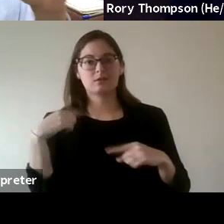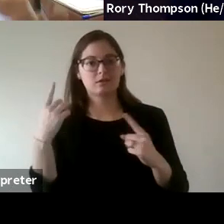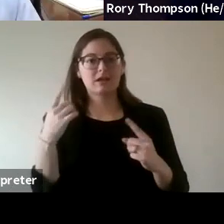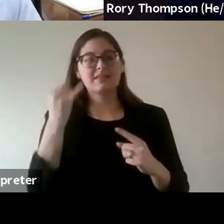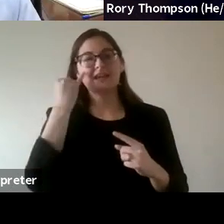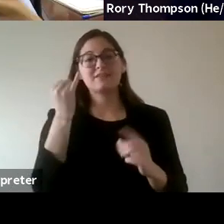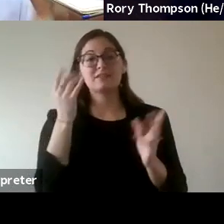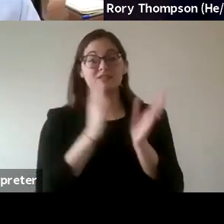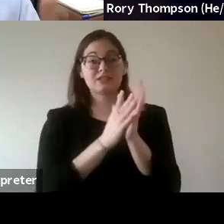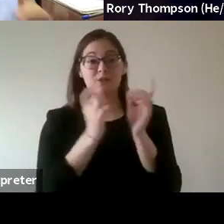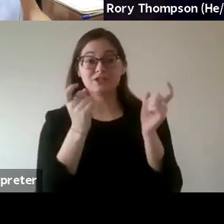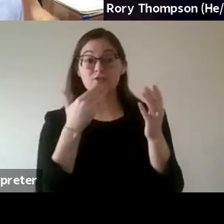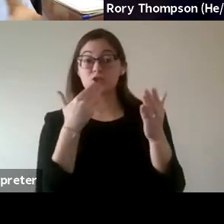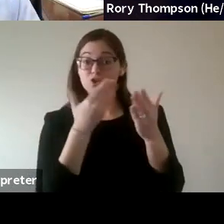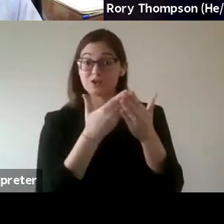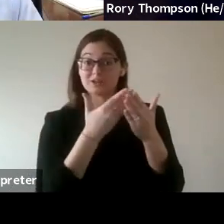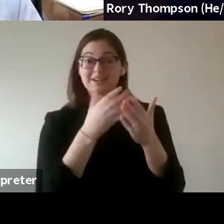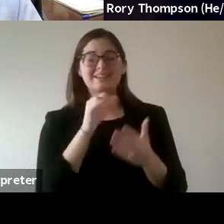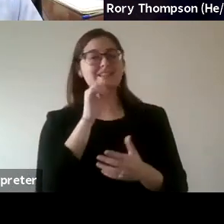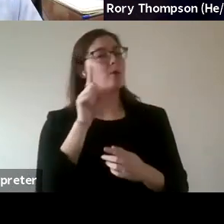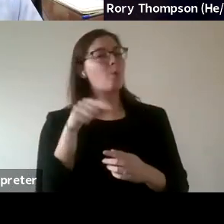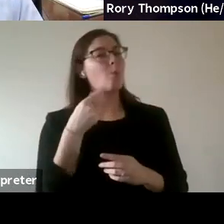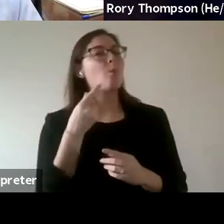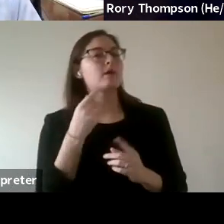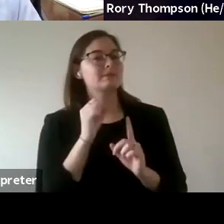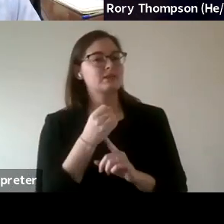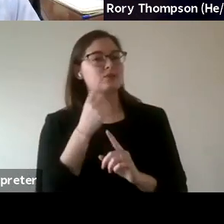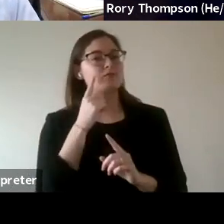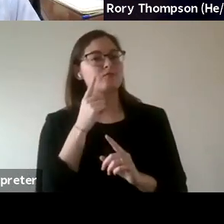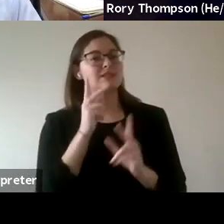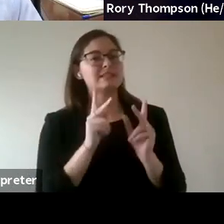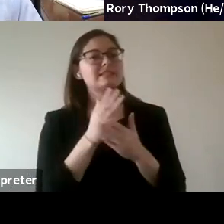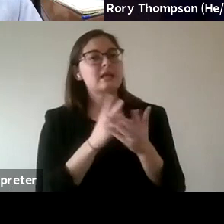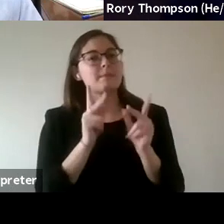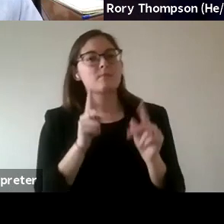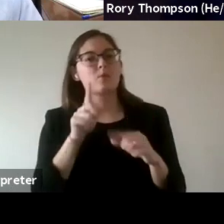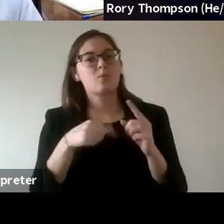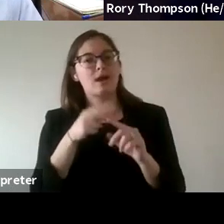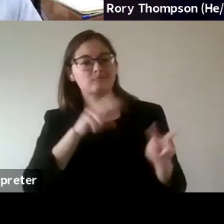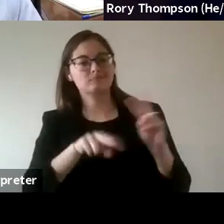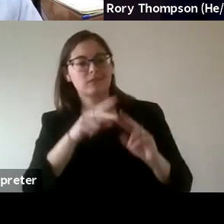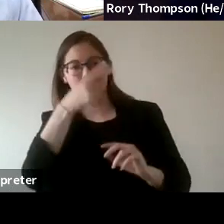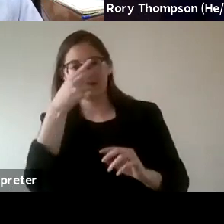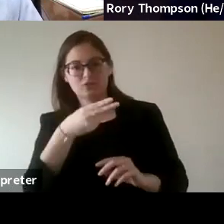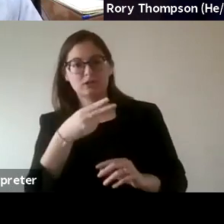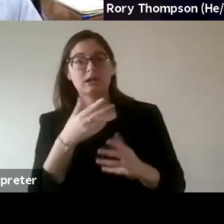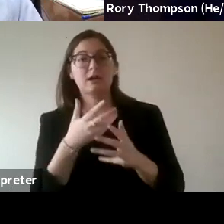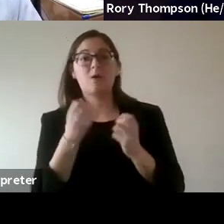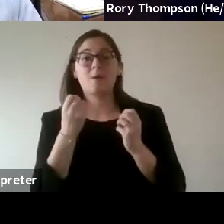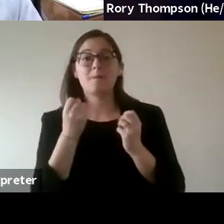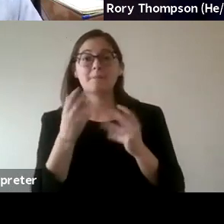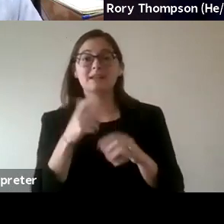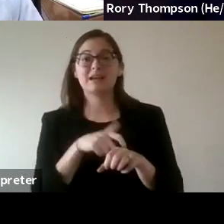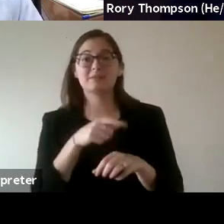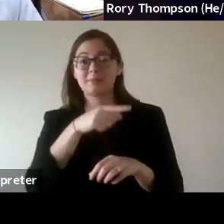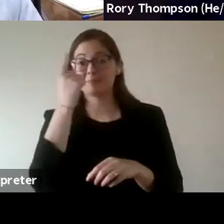the goodness, that has not always been the case with some people when they look at Black history. A lot of times with Black history, they freeze